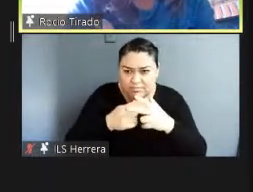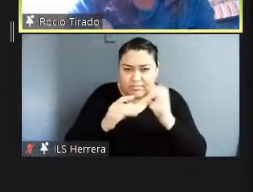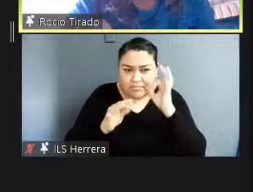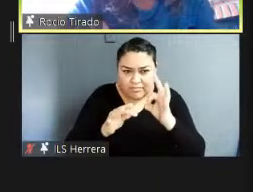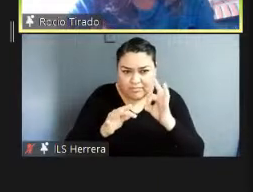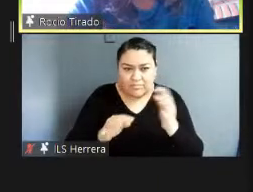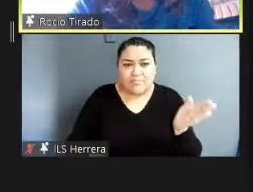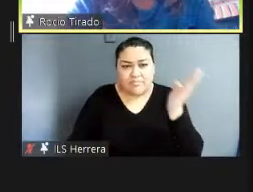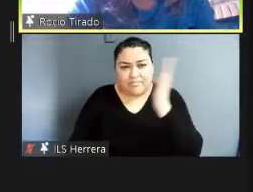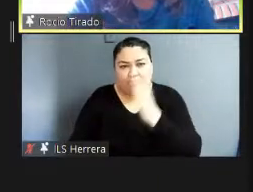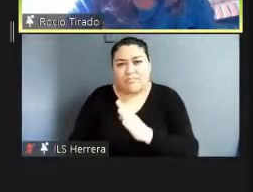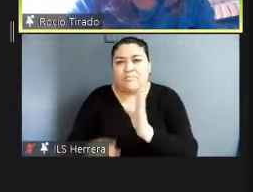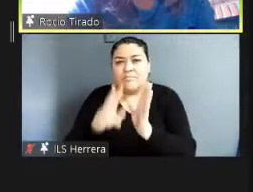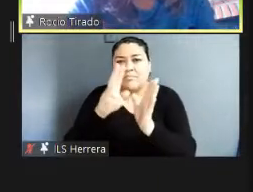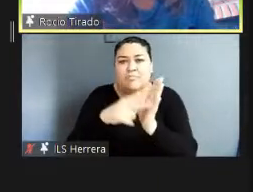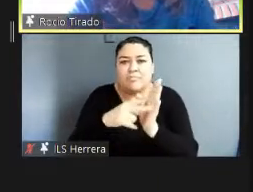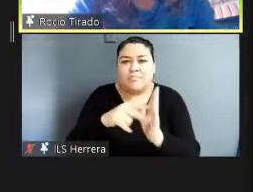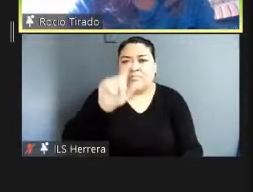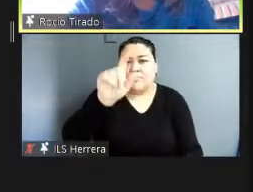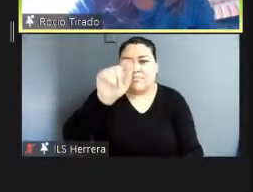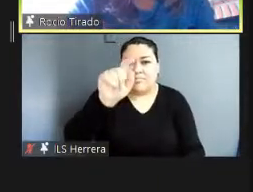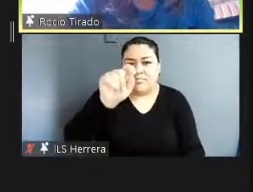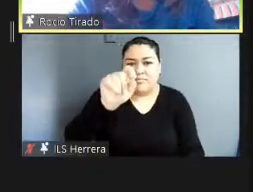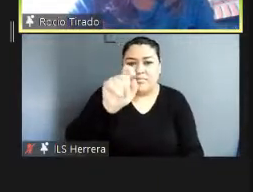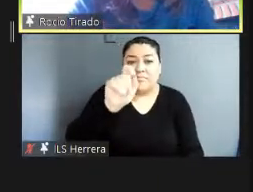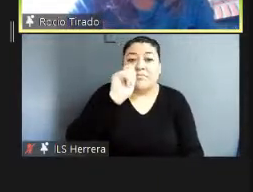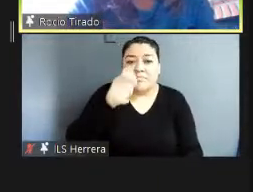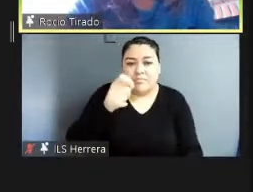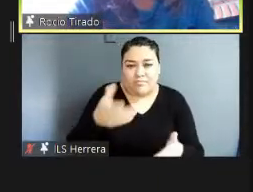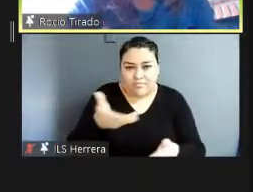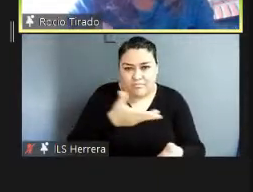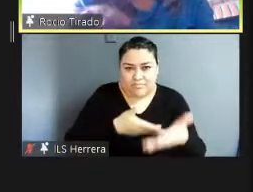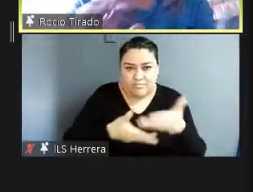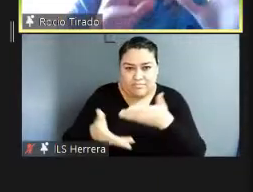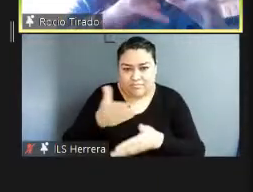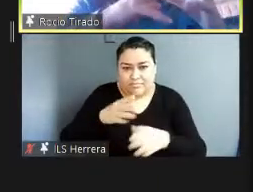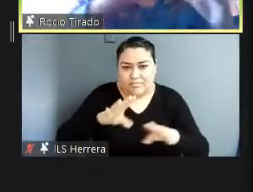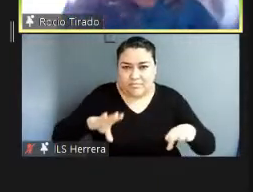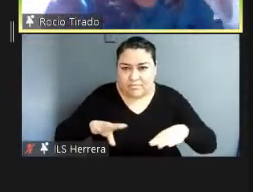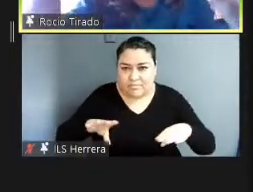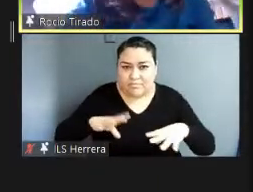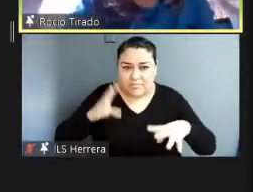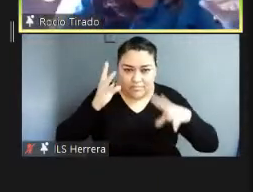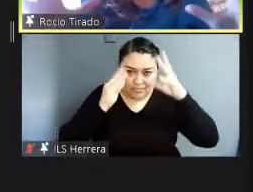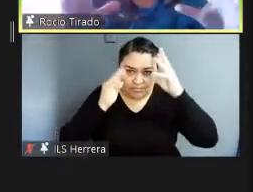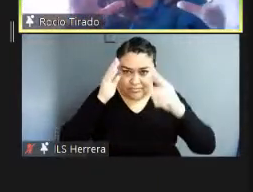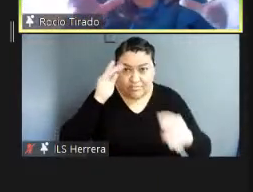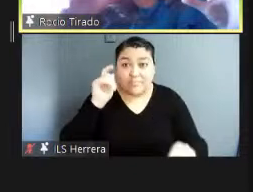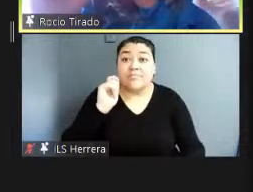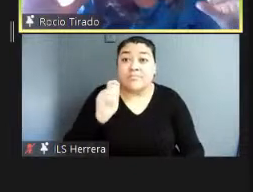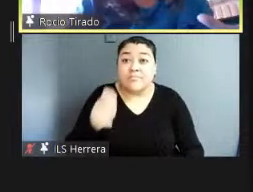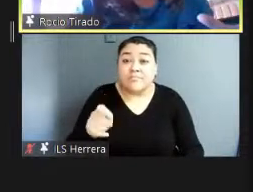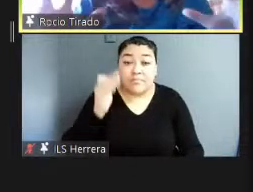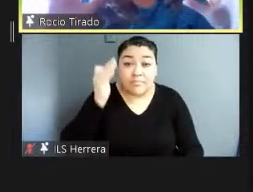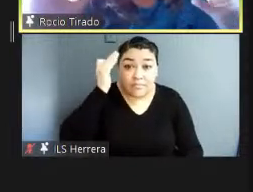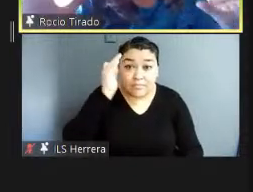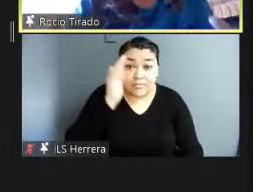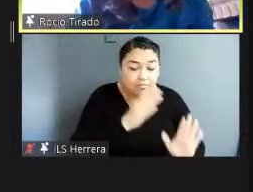improve competency-based training. Finally, 2020, we conducted a competency-based